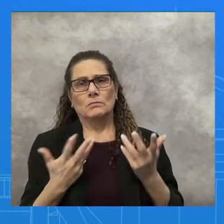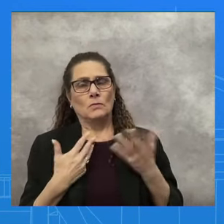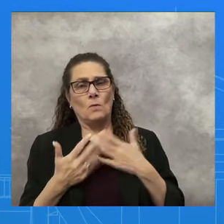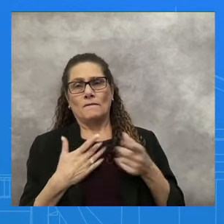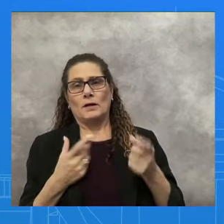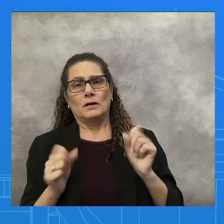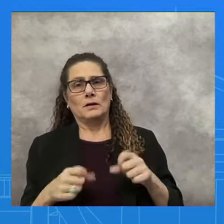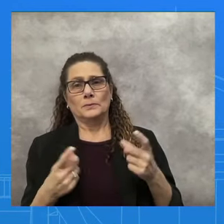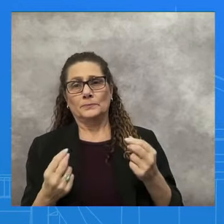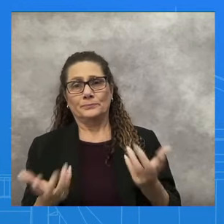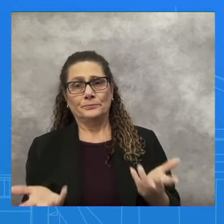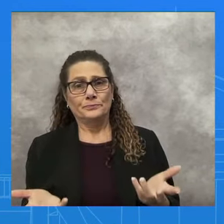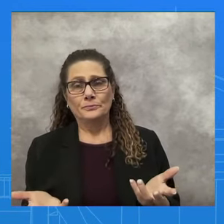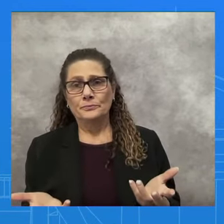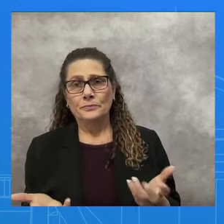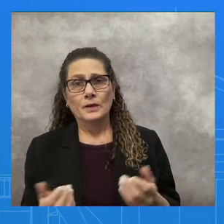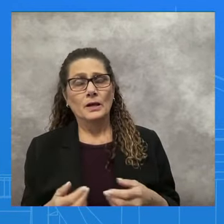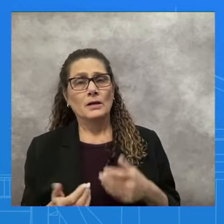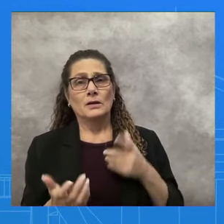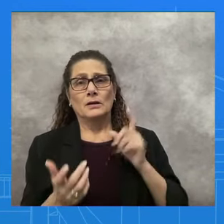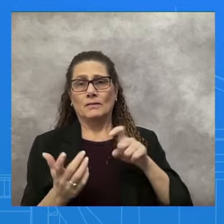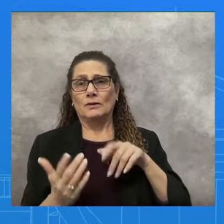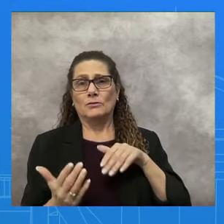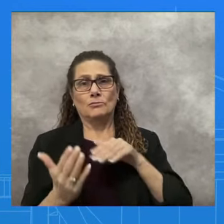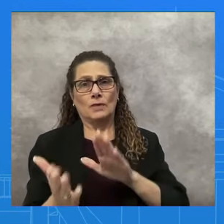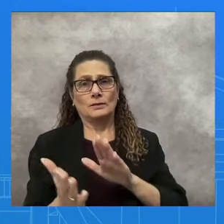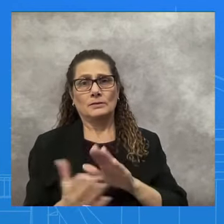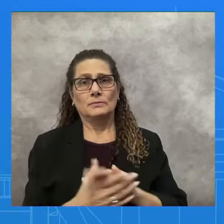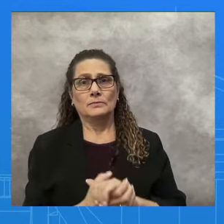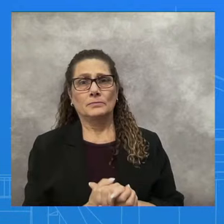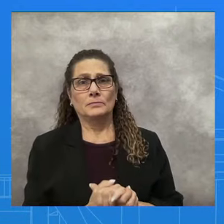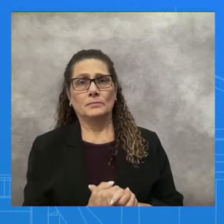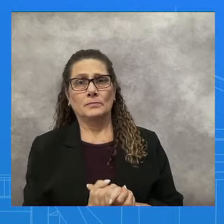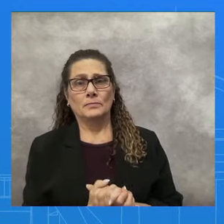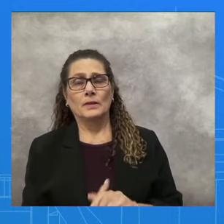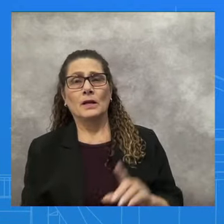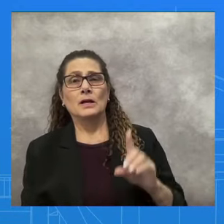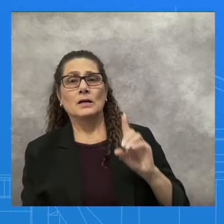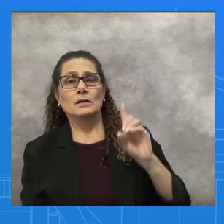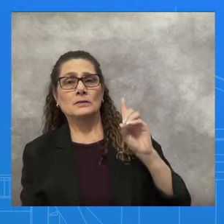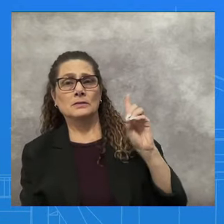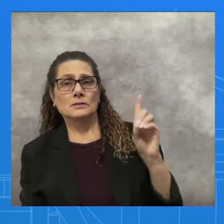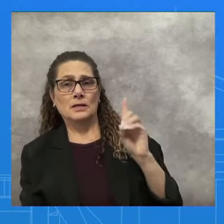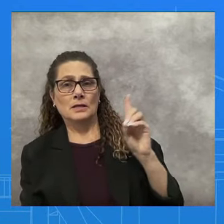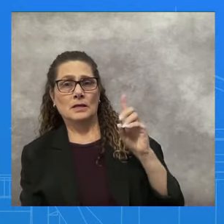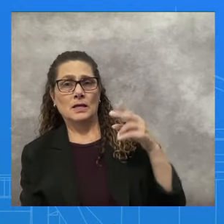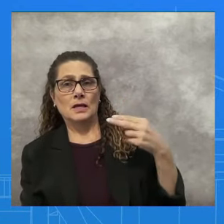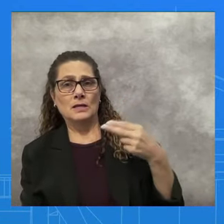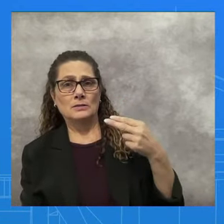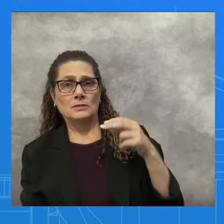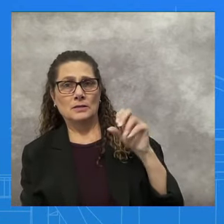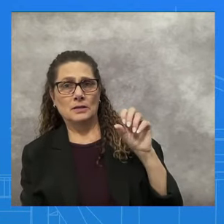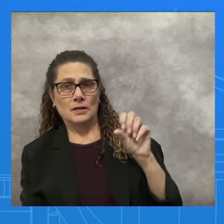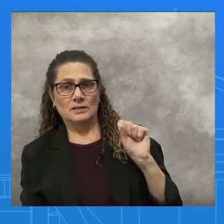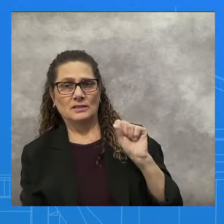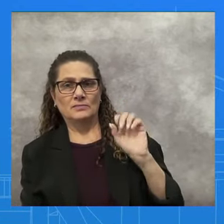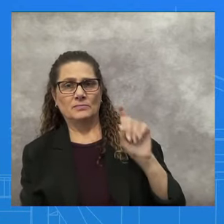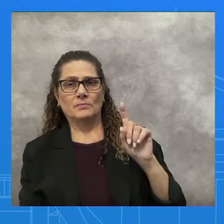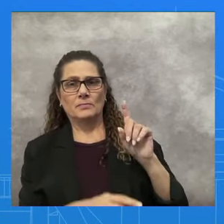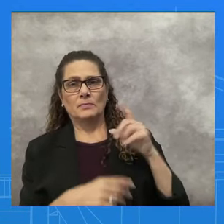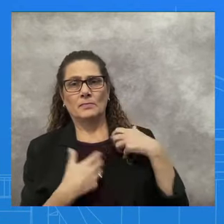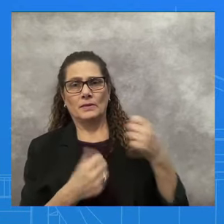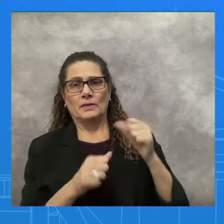that we deal with that in a real way. Look, the DHS has fully mobilized their agency to deal with what's happening. We saw in January,